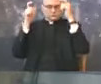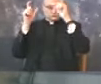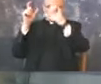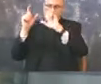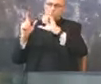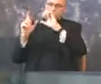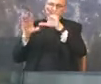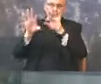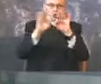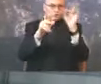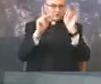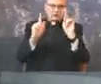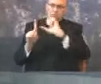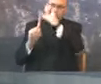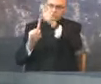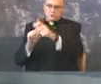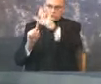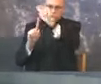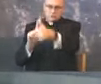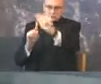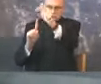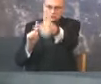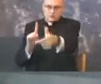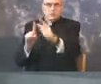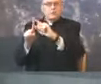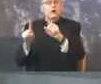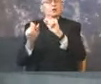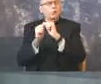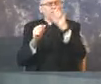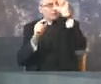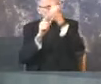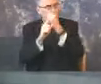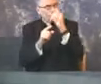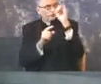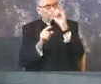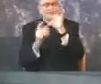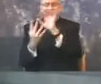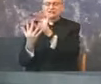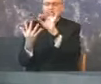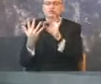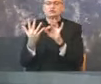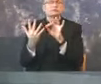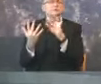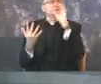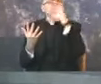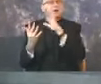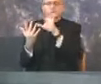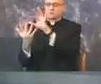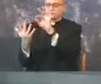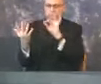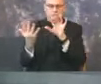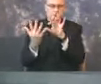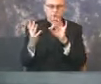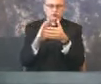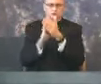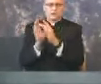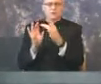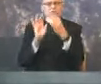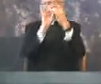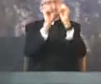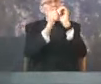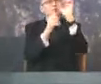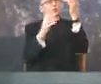own, but with a brother's kindness, he also chooses men to become sharers in his sacred mystery through the laying